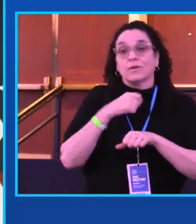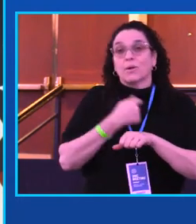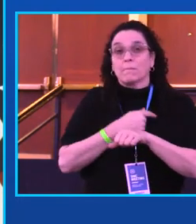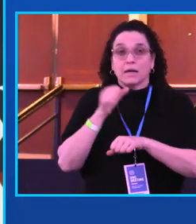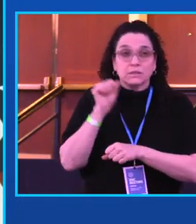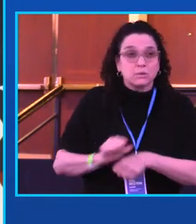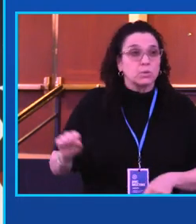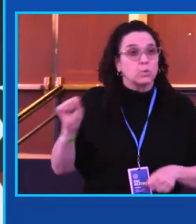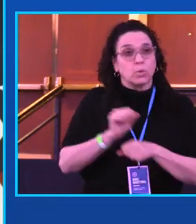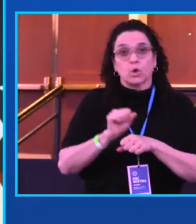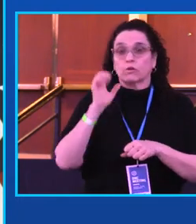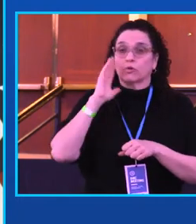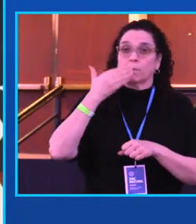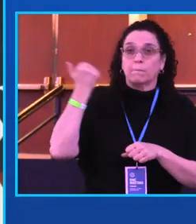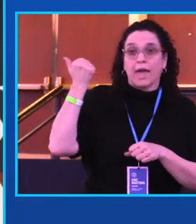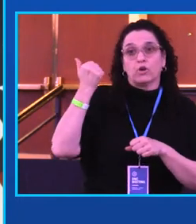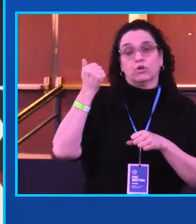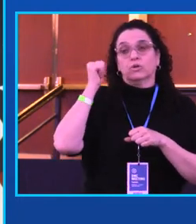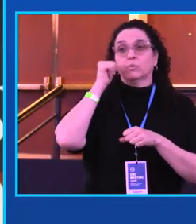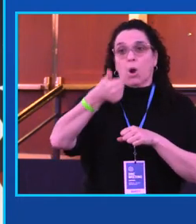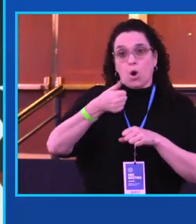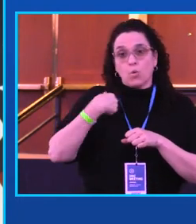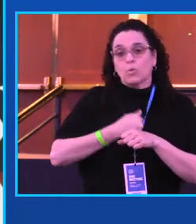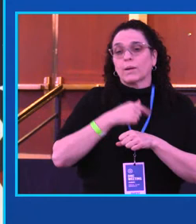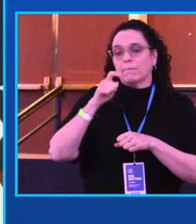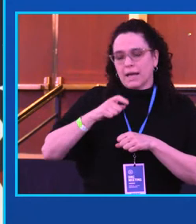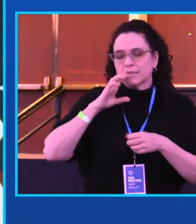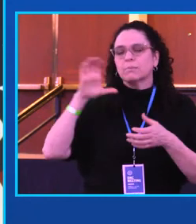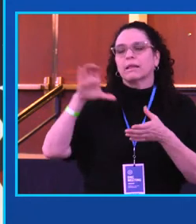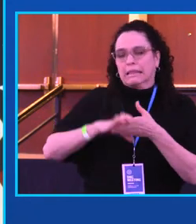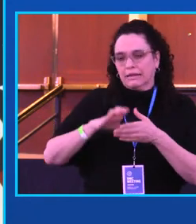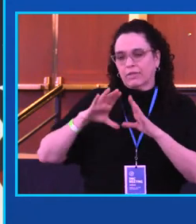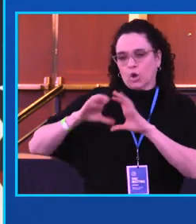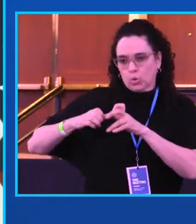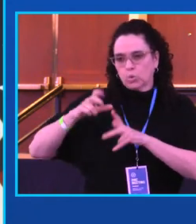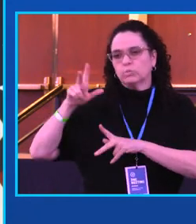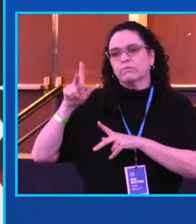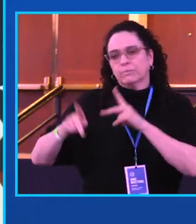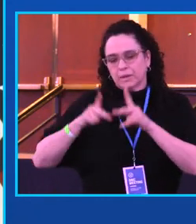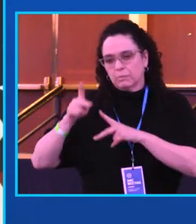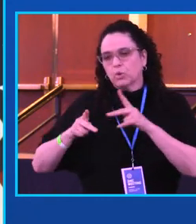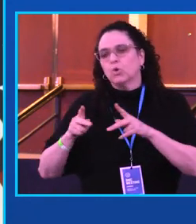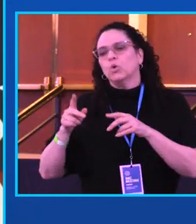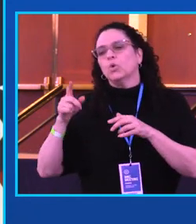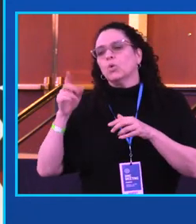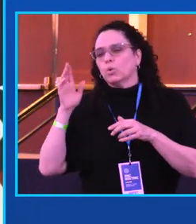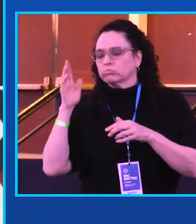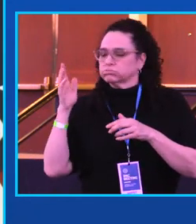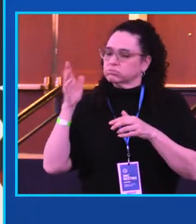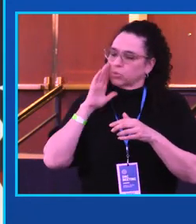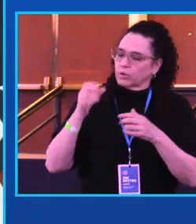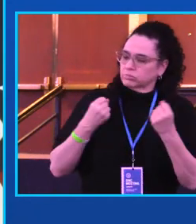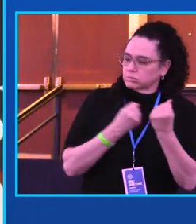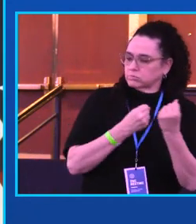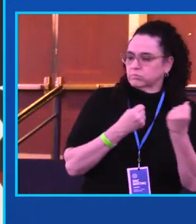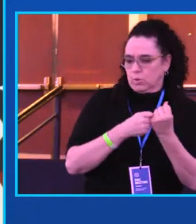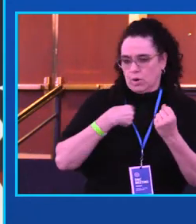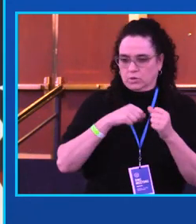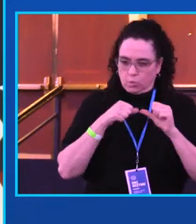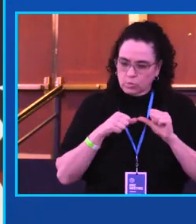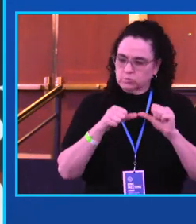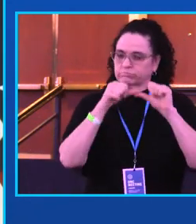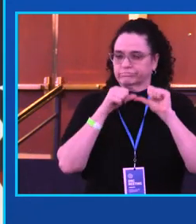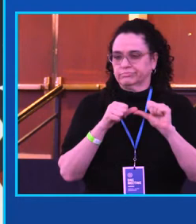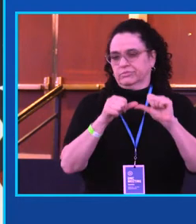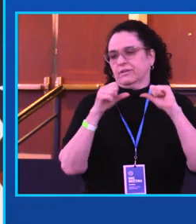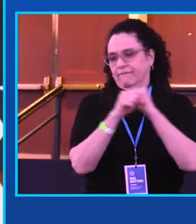pray that the forces greater than ourselves will aid us in our cause. We dare to work to achieve the best